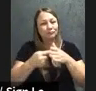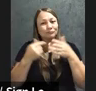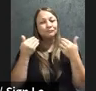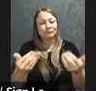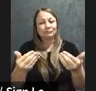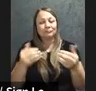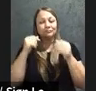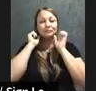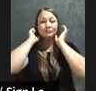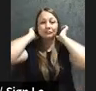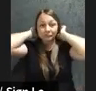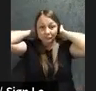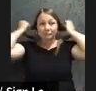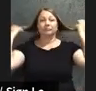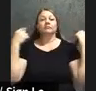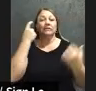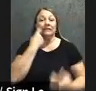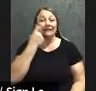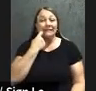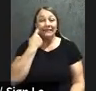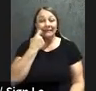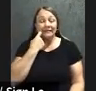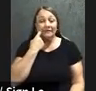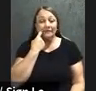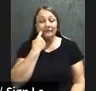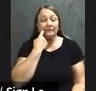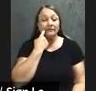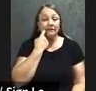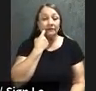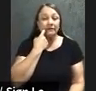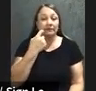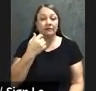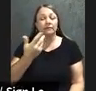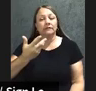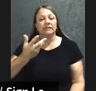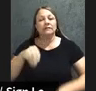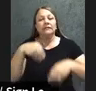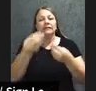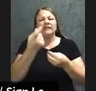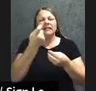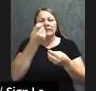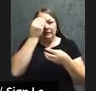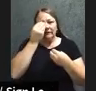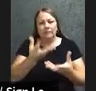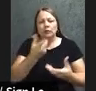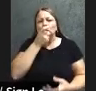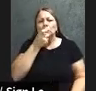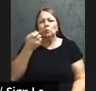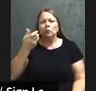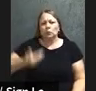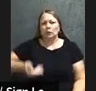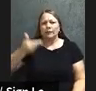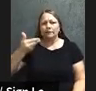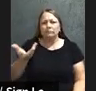Okay, so just as kind of a background on this, who are we?